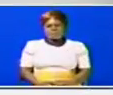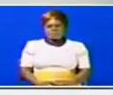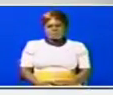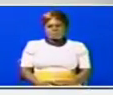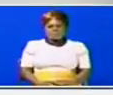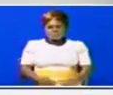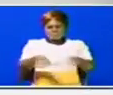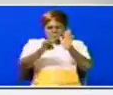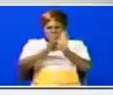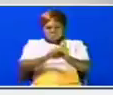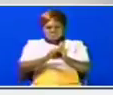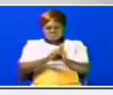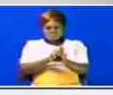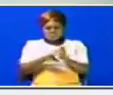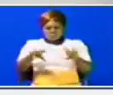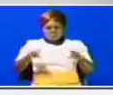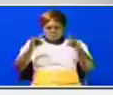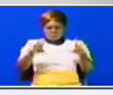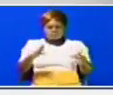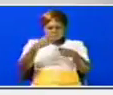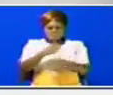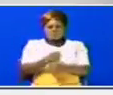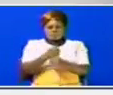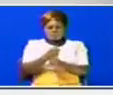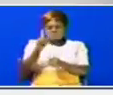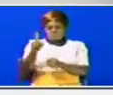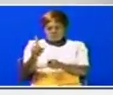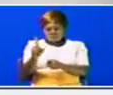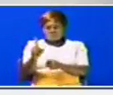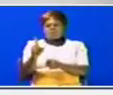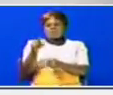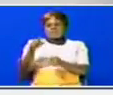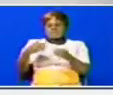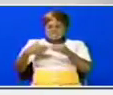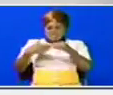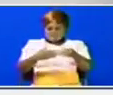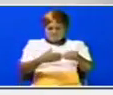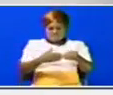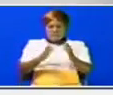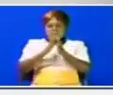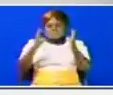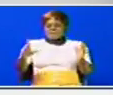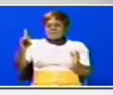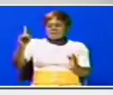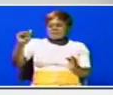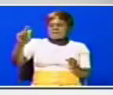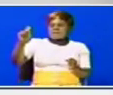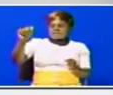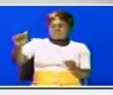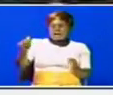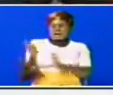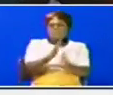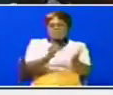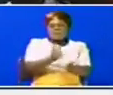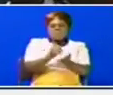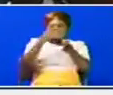There is an example of an Australian company called Quantium, which has taken the lead on big data strategy,